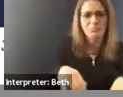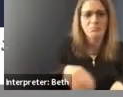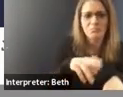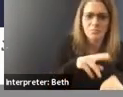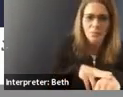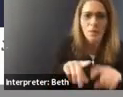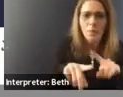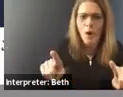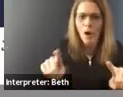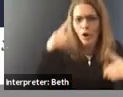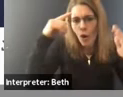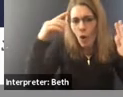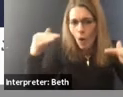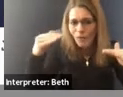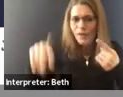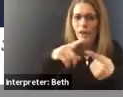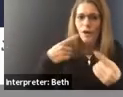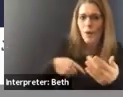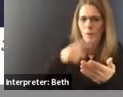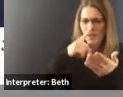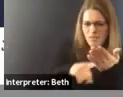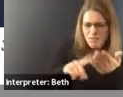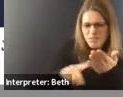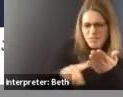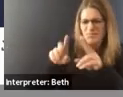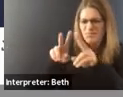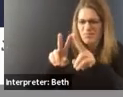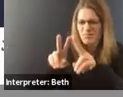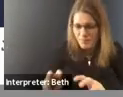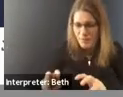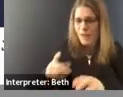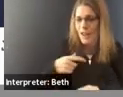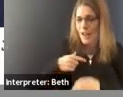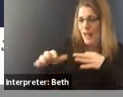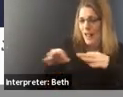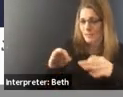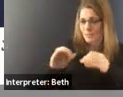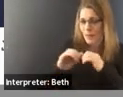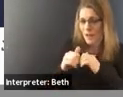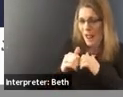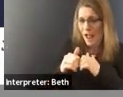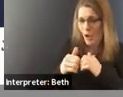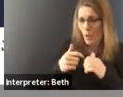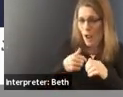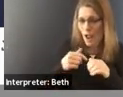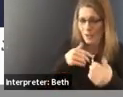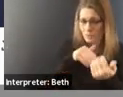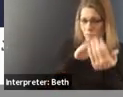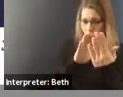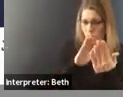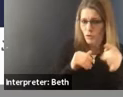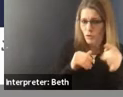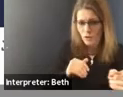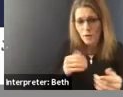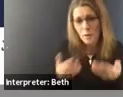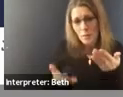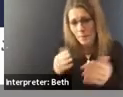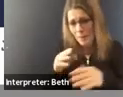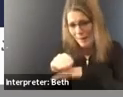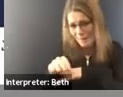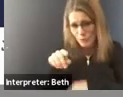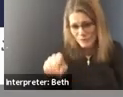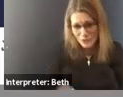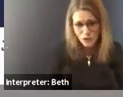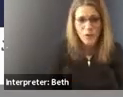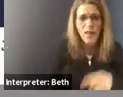the layers to say, hey, here's how I do it, it may influence you. So this drawing is 2017.